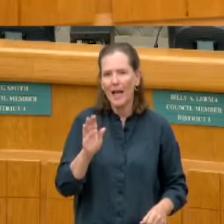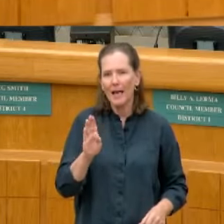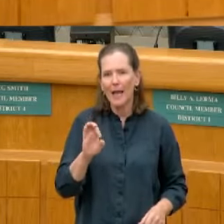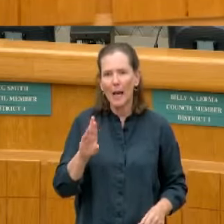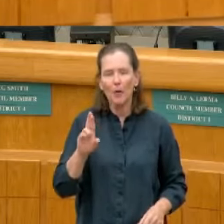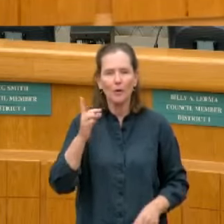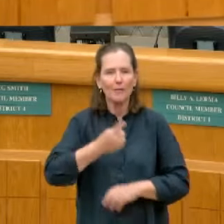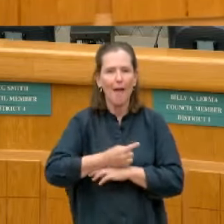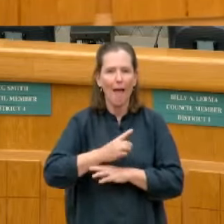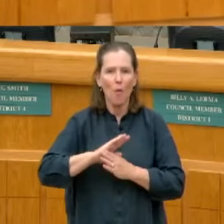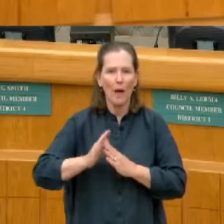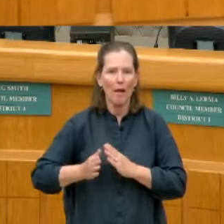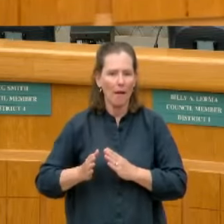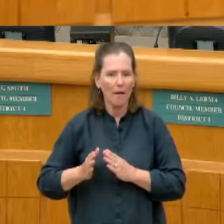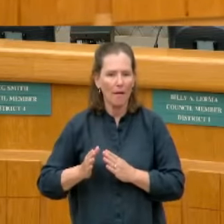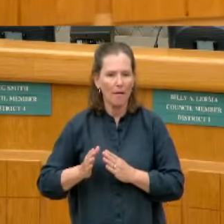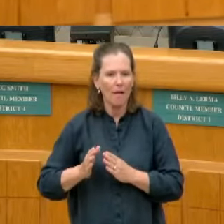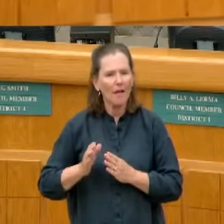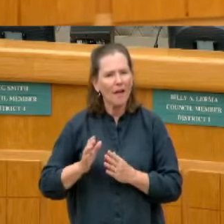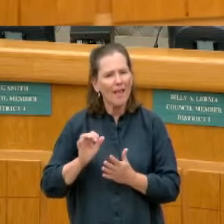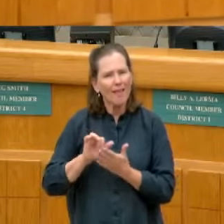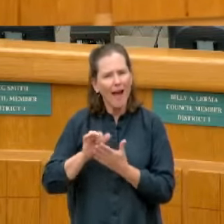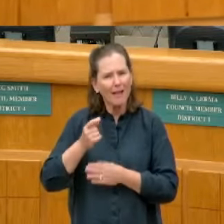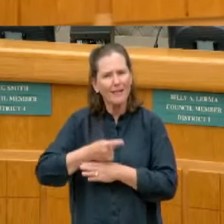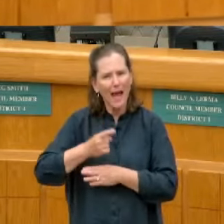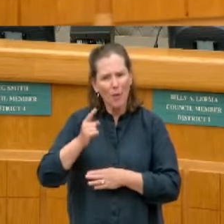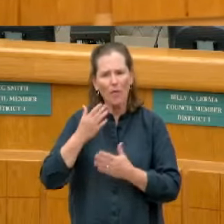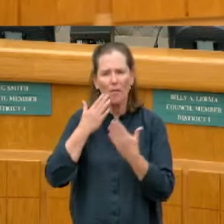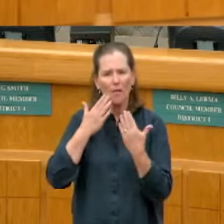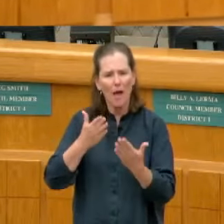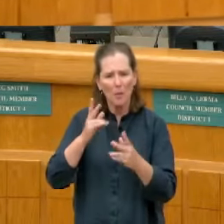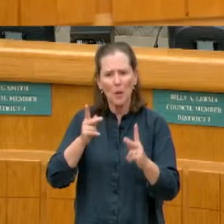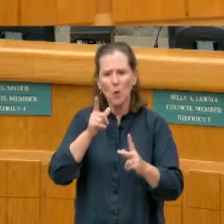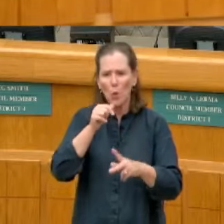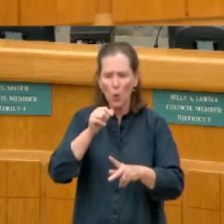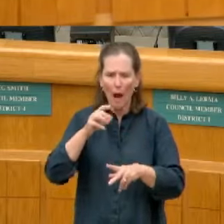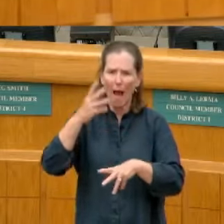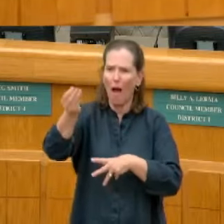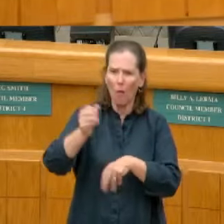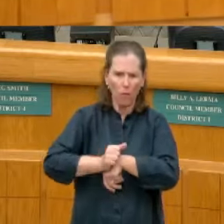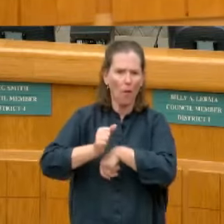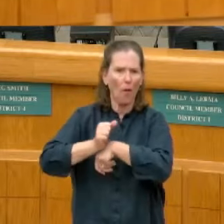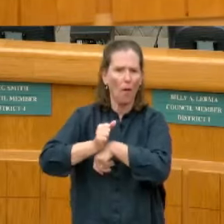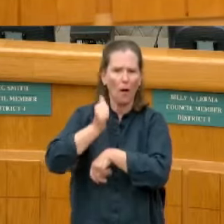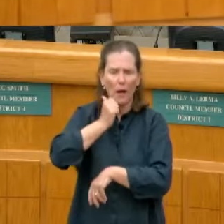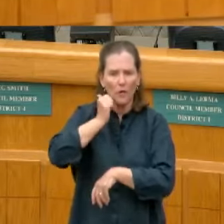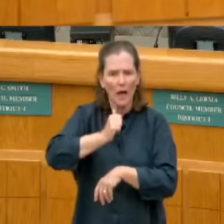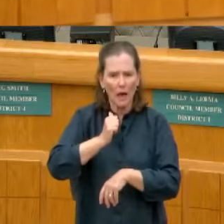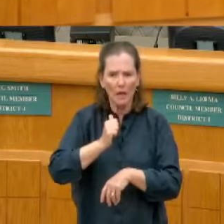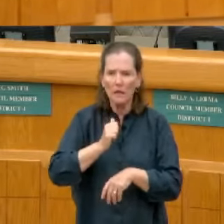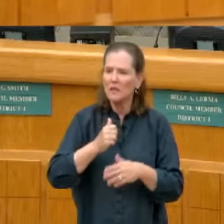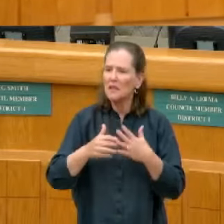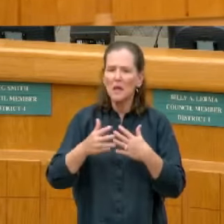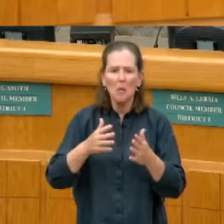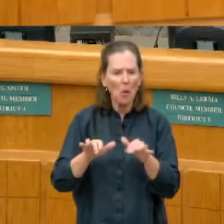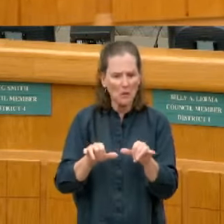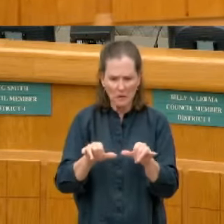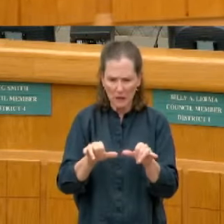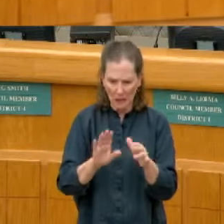for us to thank the people that are out there in the workforce, from small business to middle-sized businesses to large